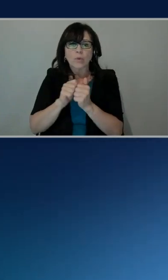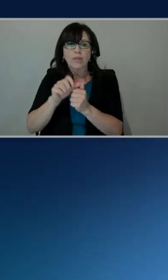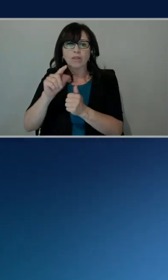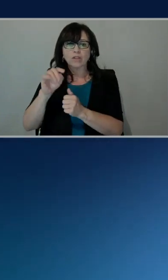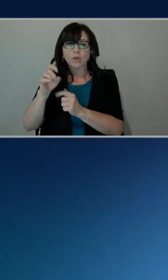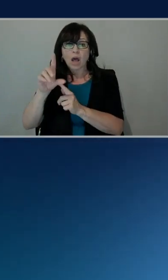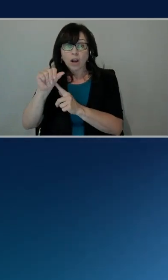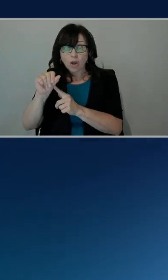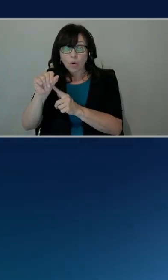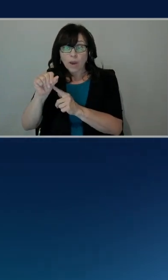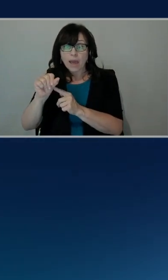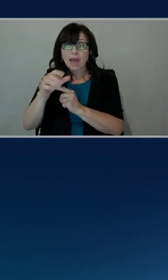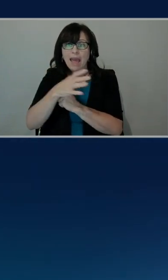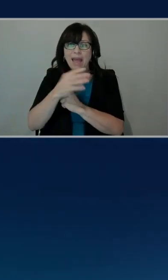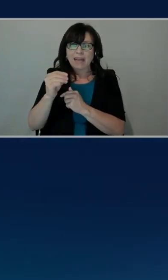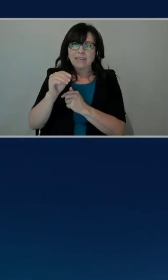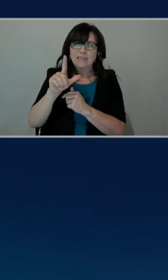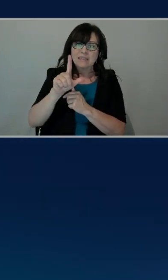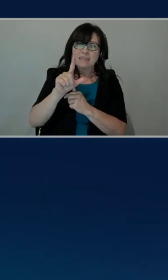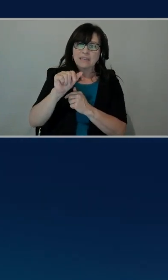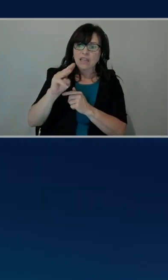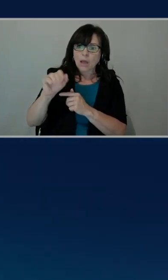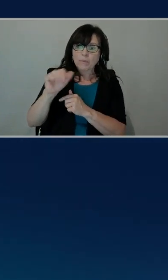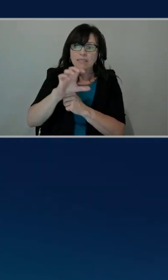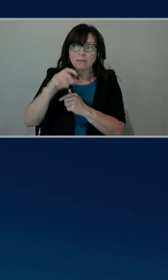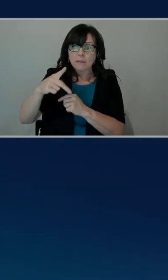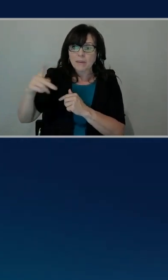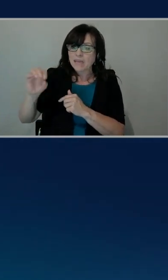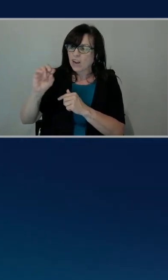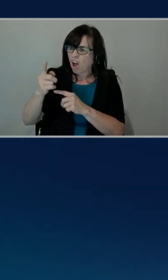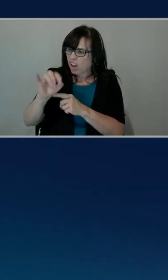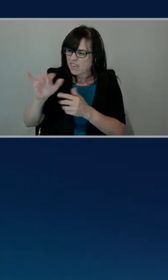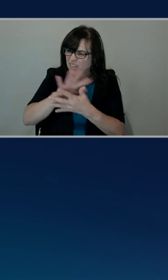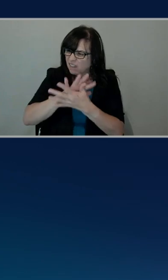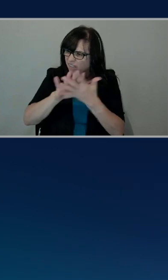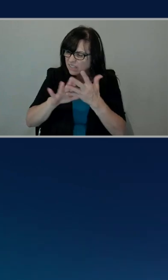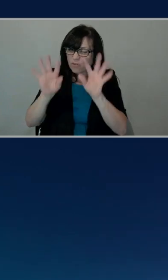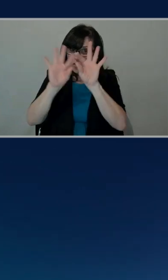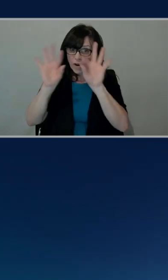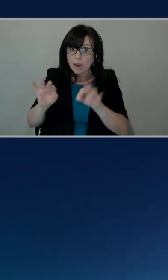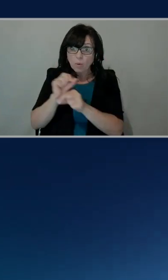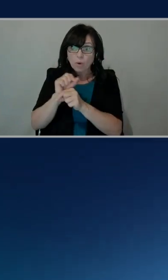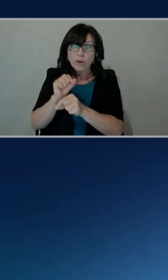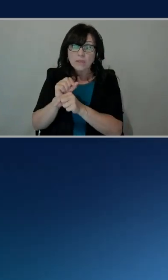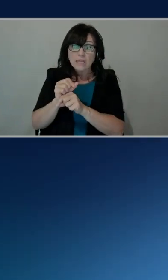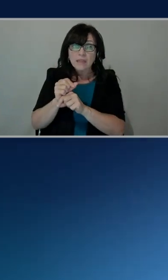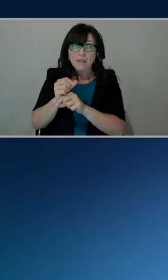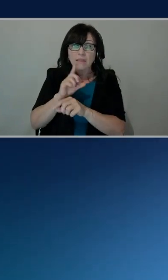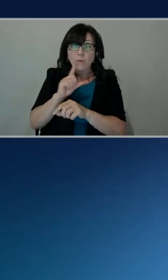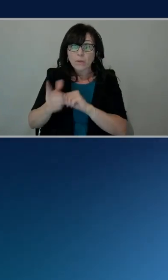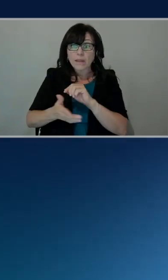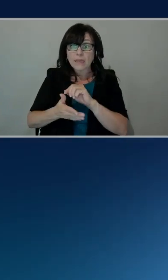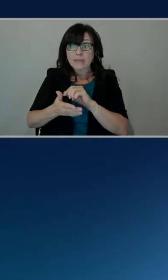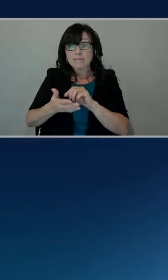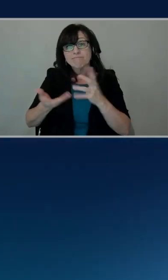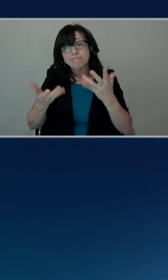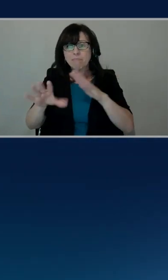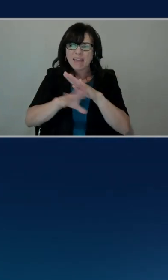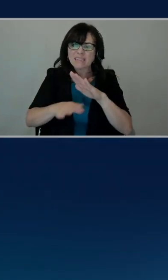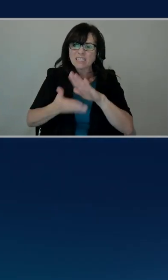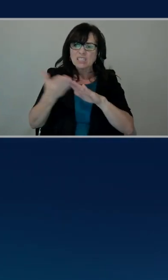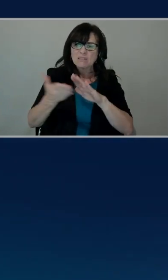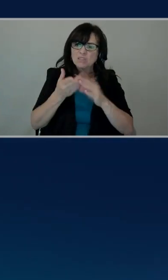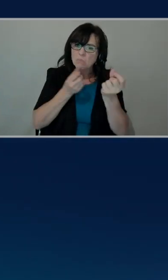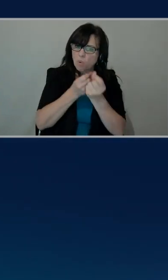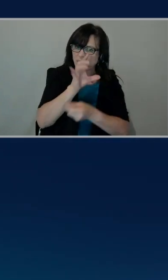and OnX and, scikit-learn, XGBoost, all these frameworks, they natively support Graviton features. Okay. And we being the maintainers